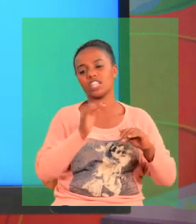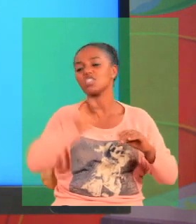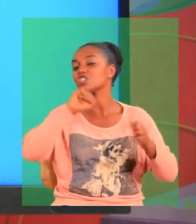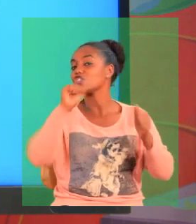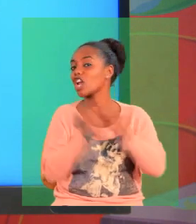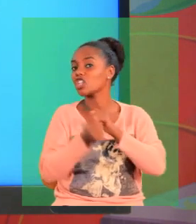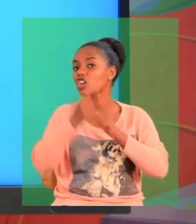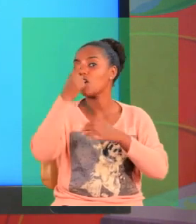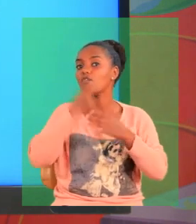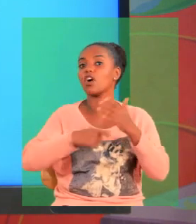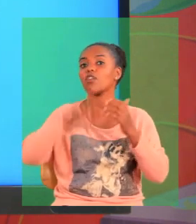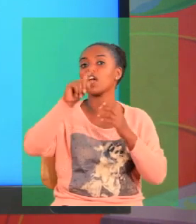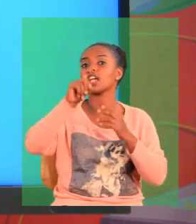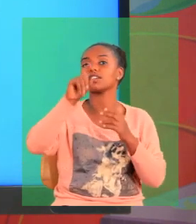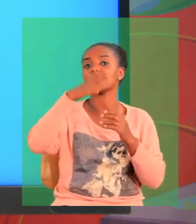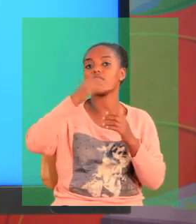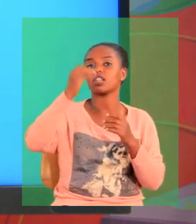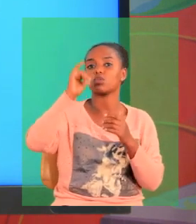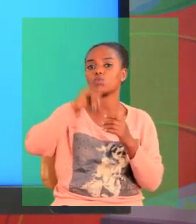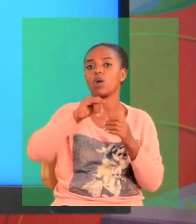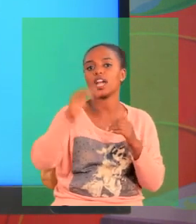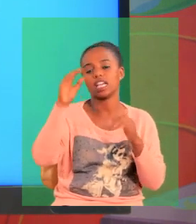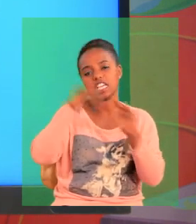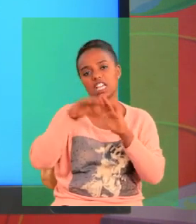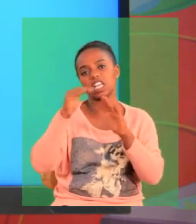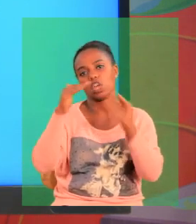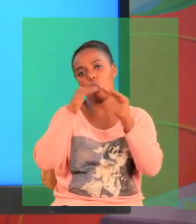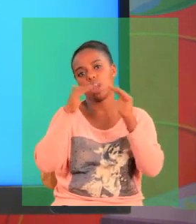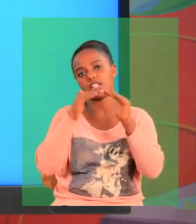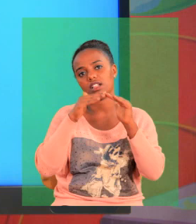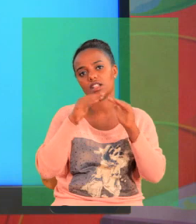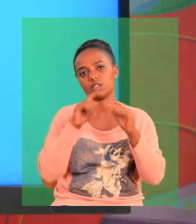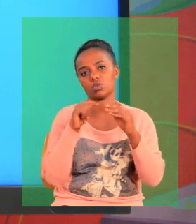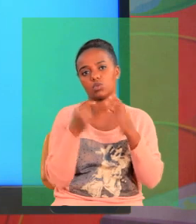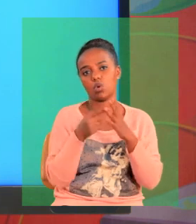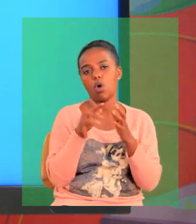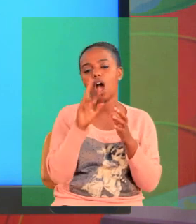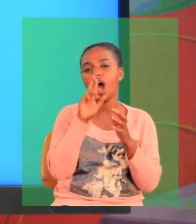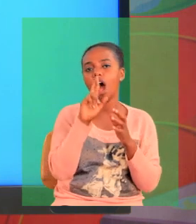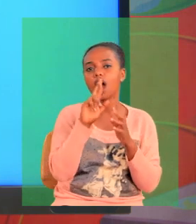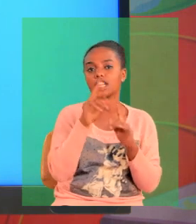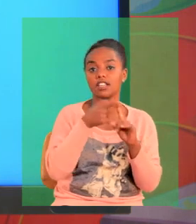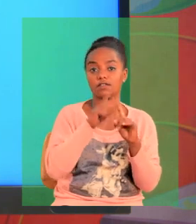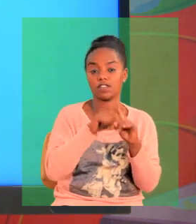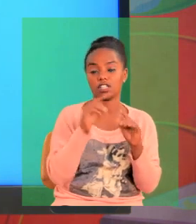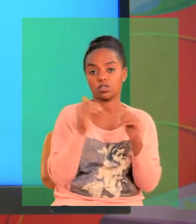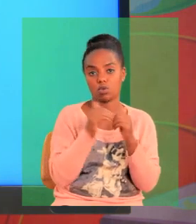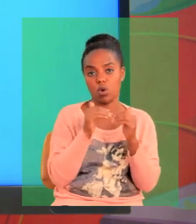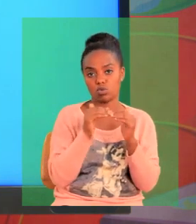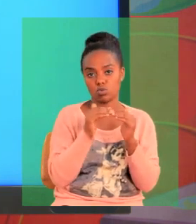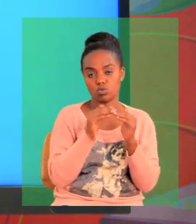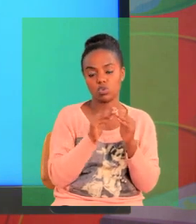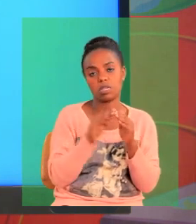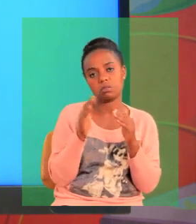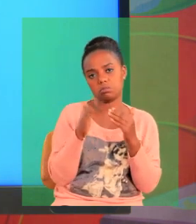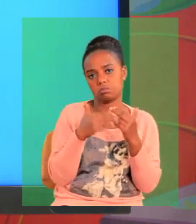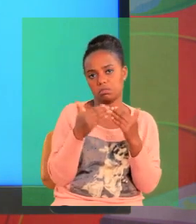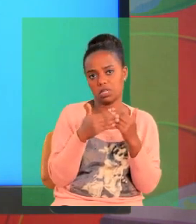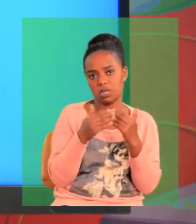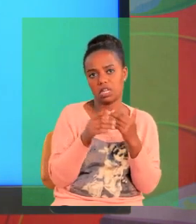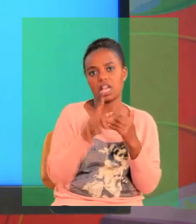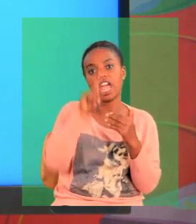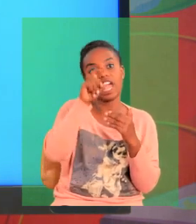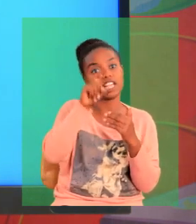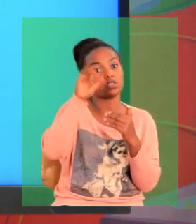the variables x and y in the inequality here. So R inverse will be this simply the